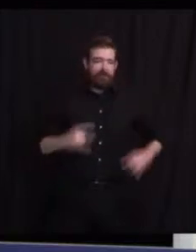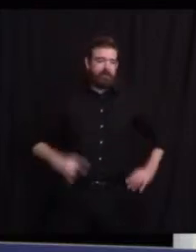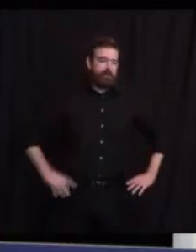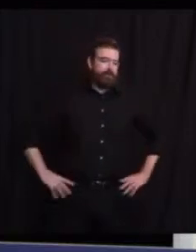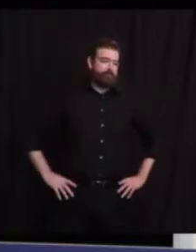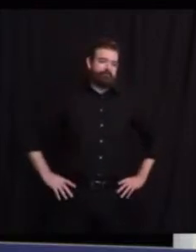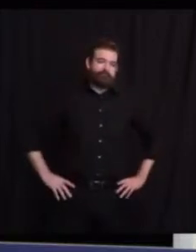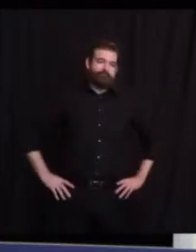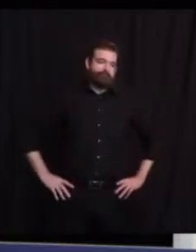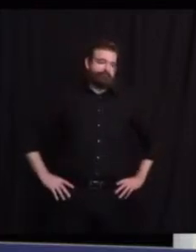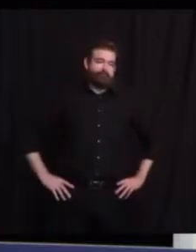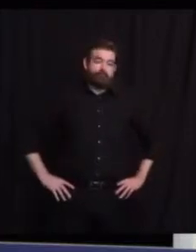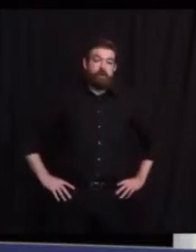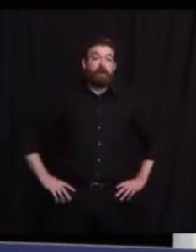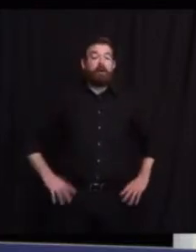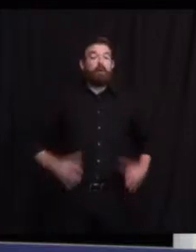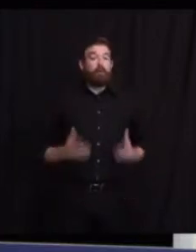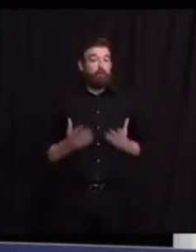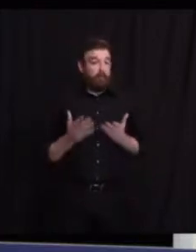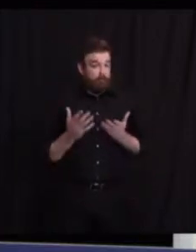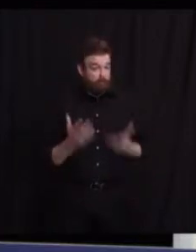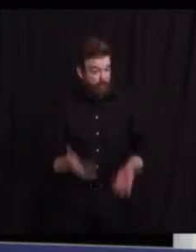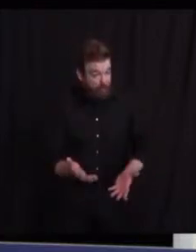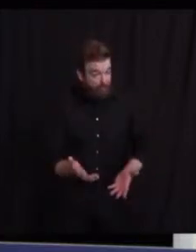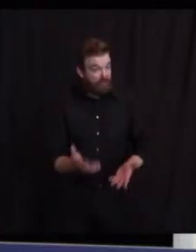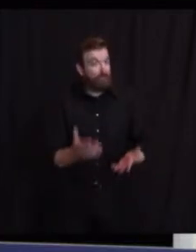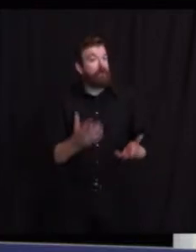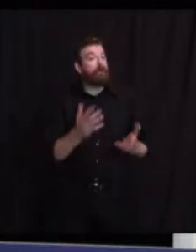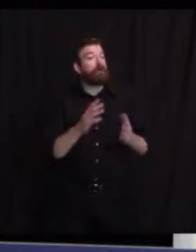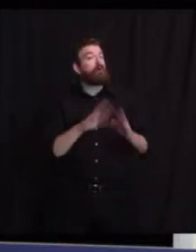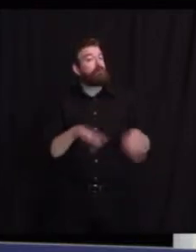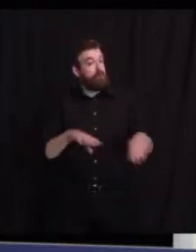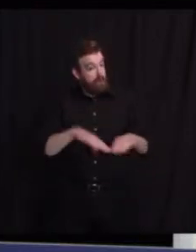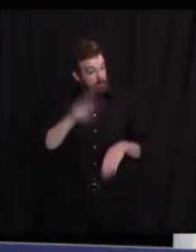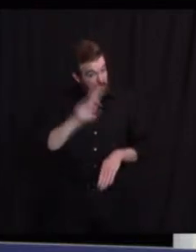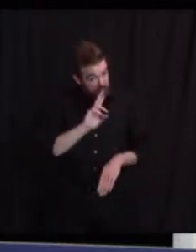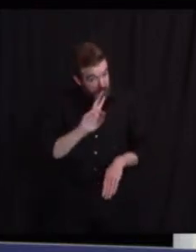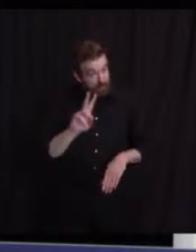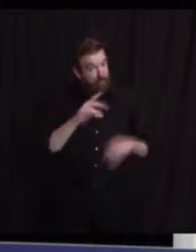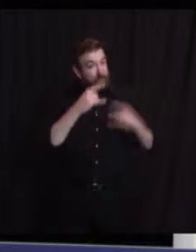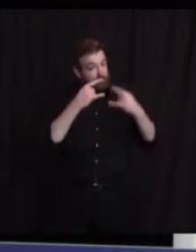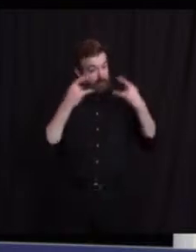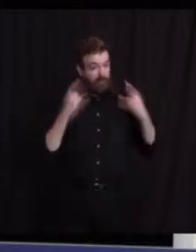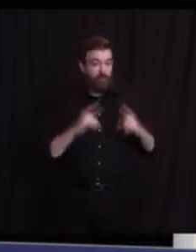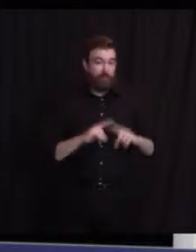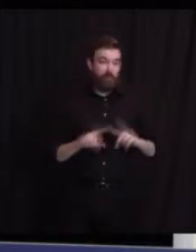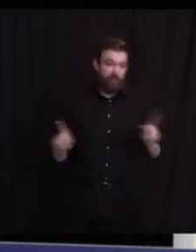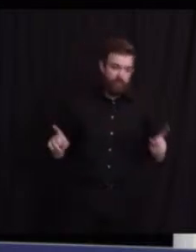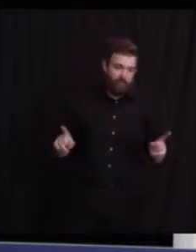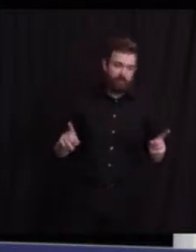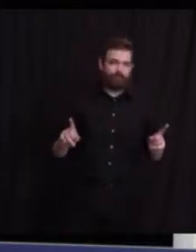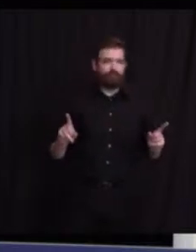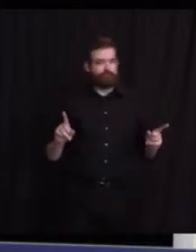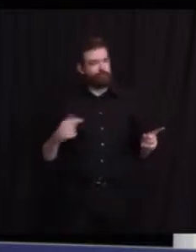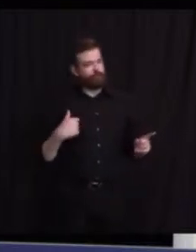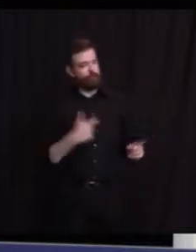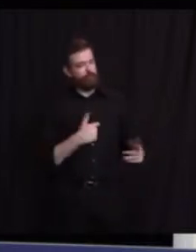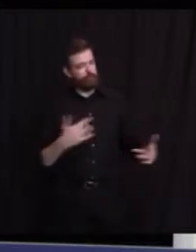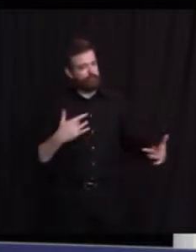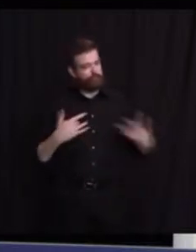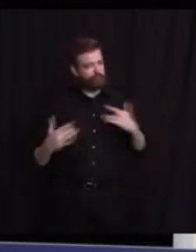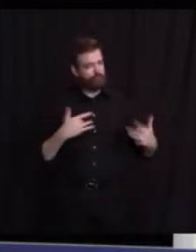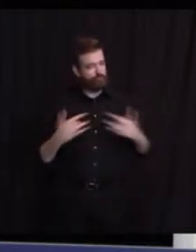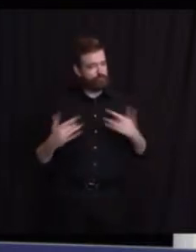recommended for children over 2 that they wear masks, but one of the things that we're also concerned about, and we'll be talking with child